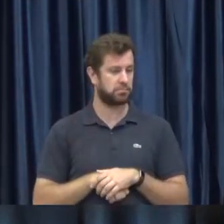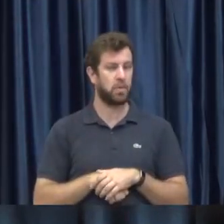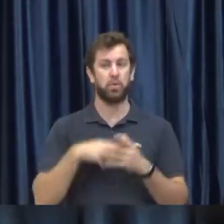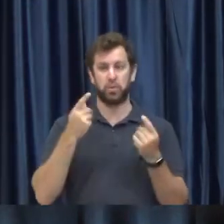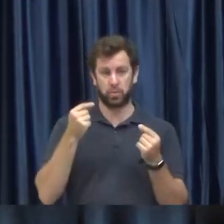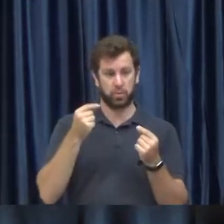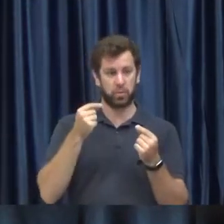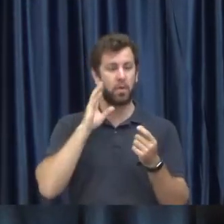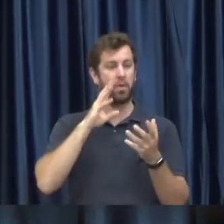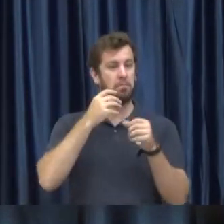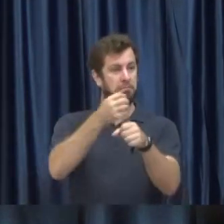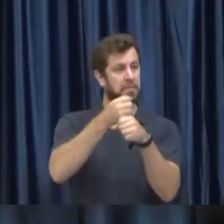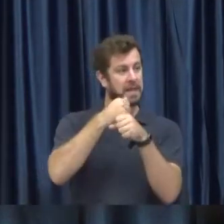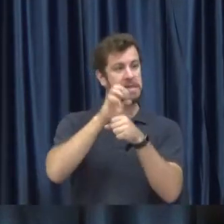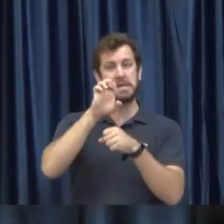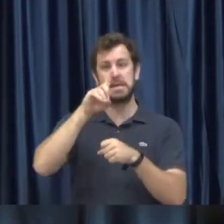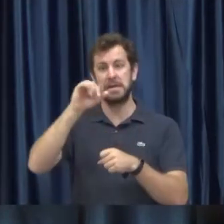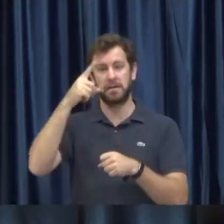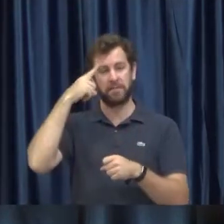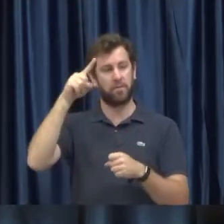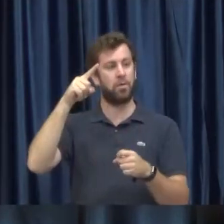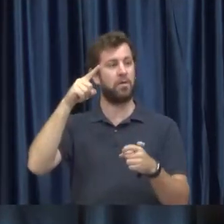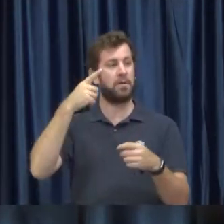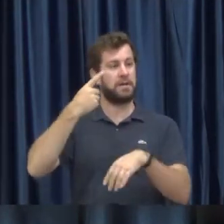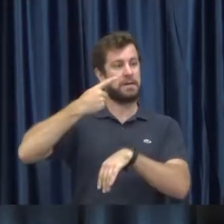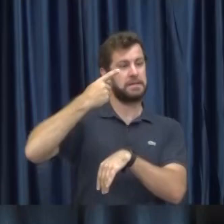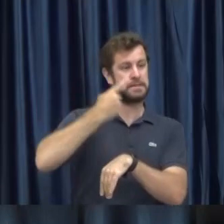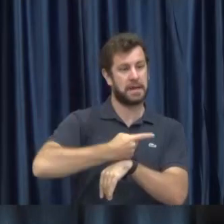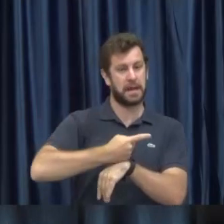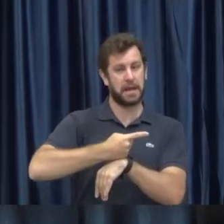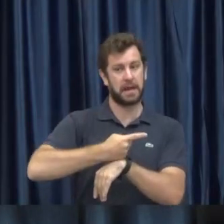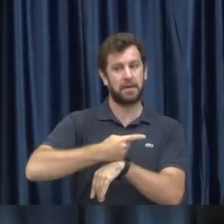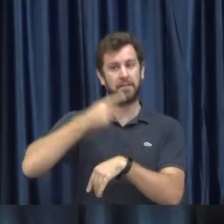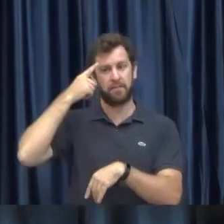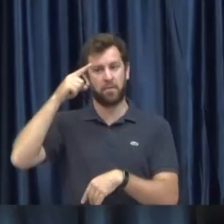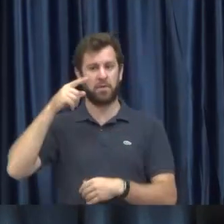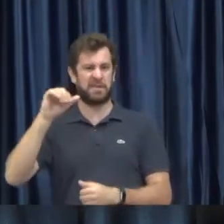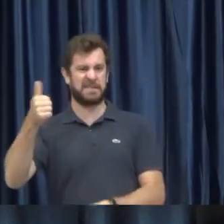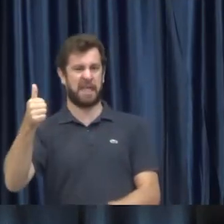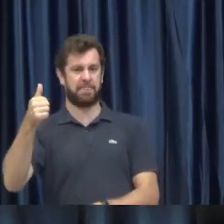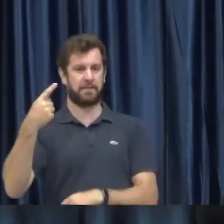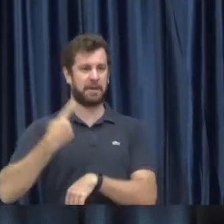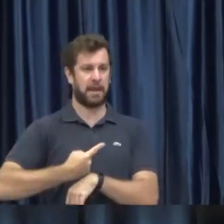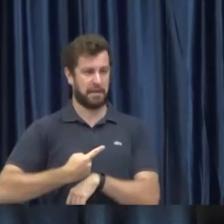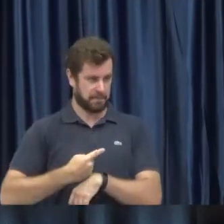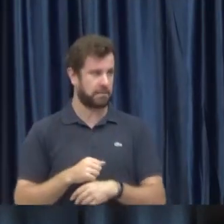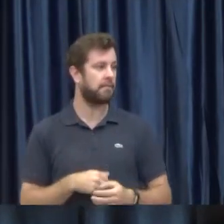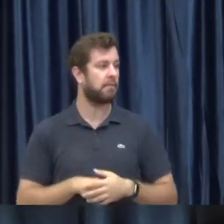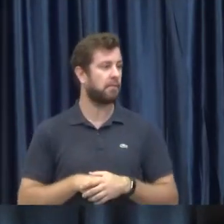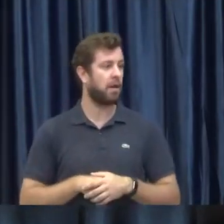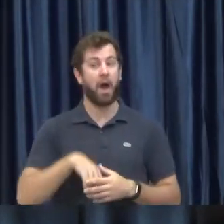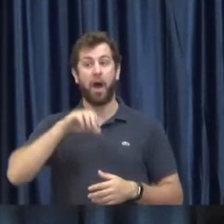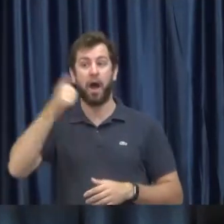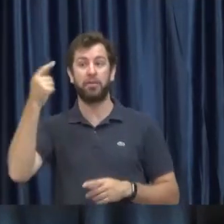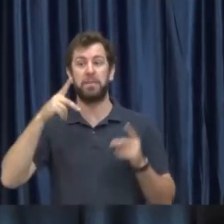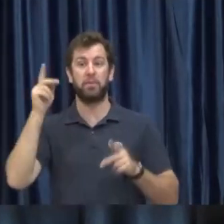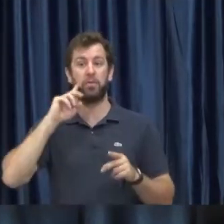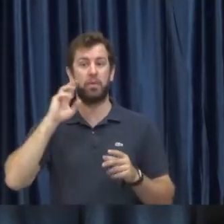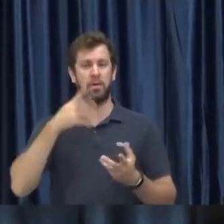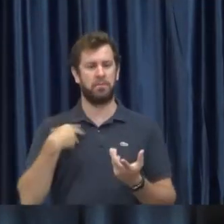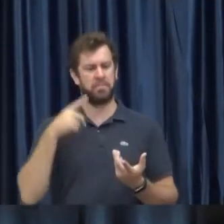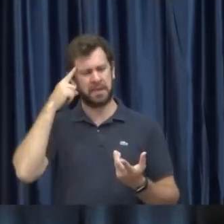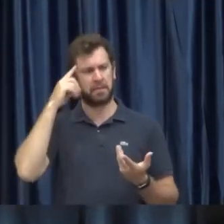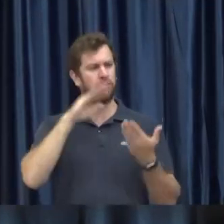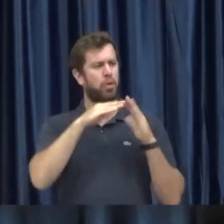Eid on the day when the Hujjaj are in Eid, on the 10th. There are others who prefer a